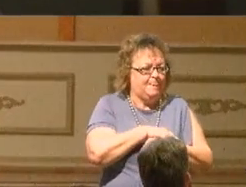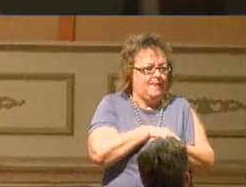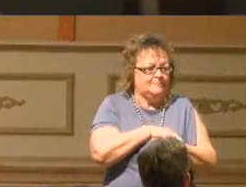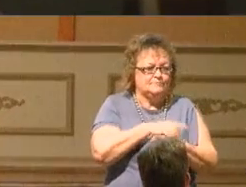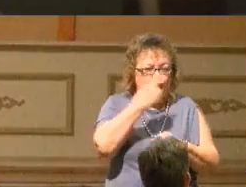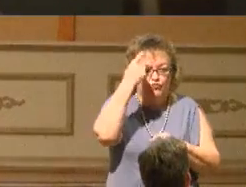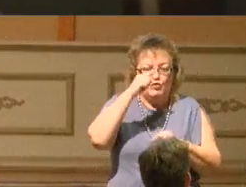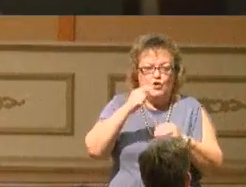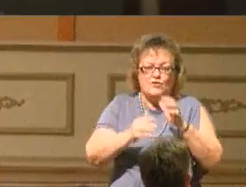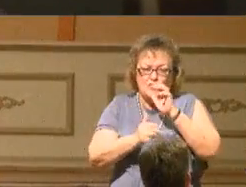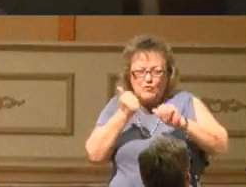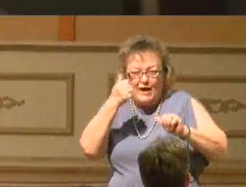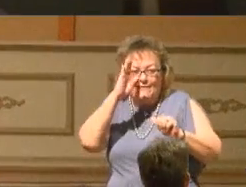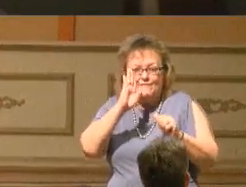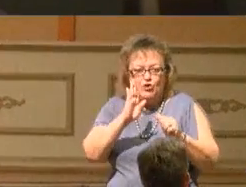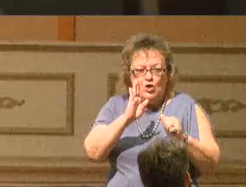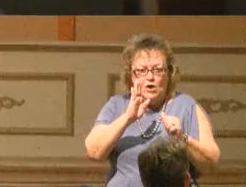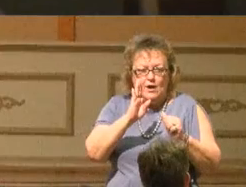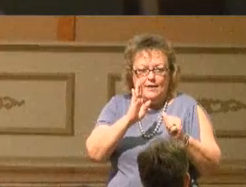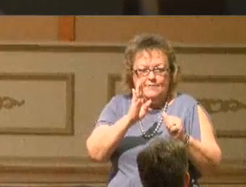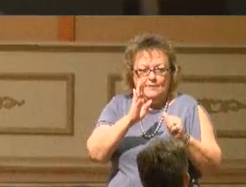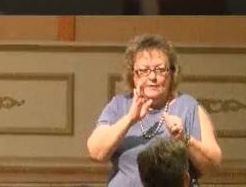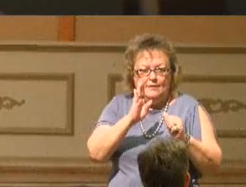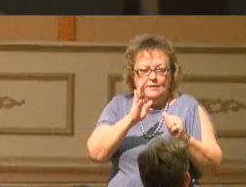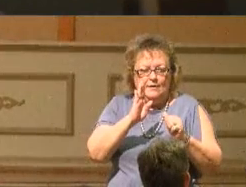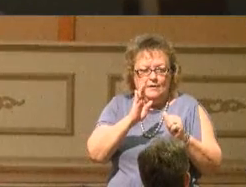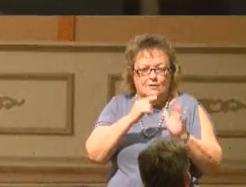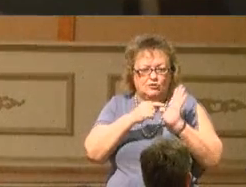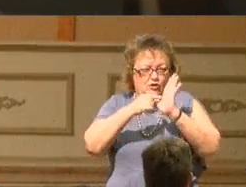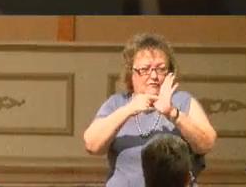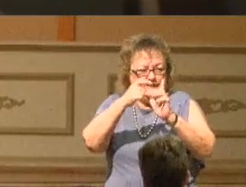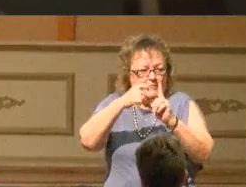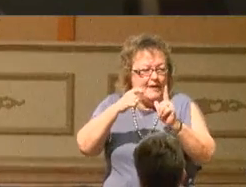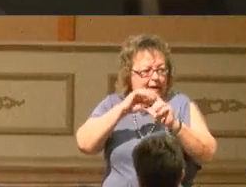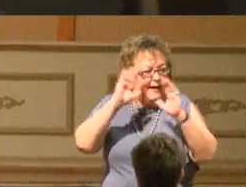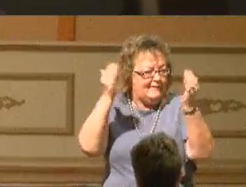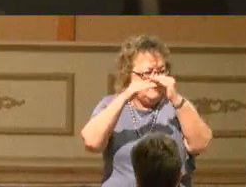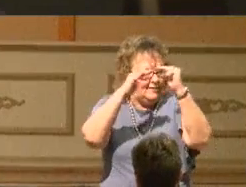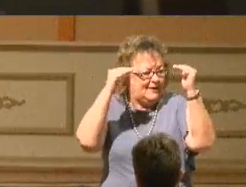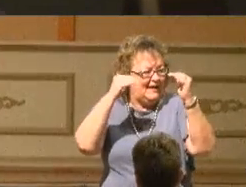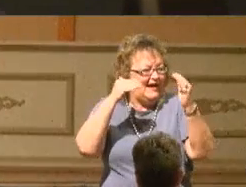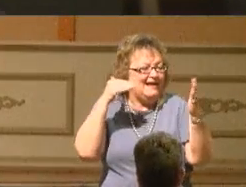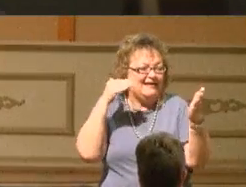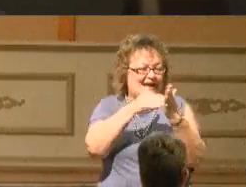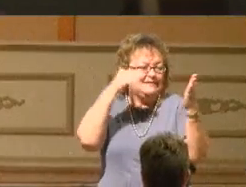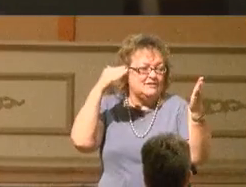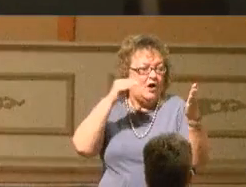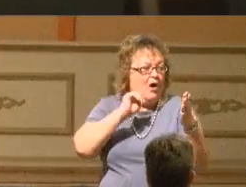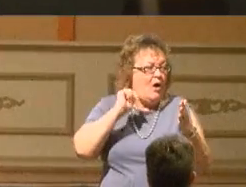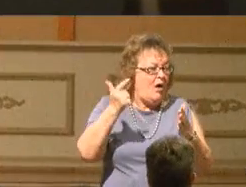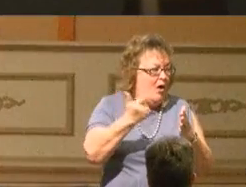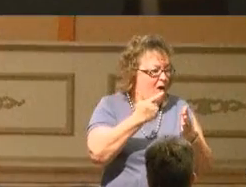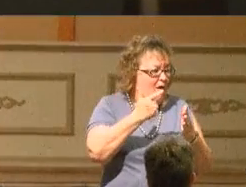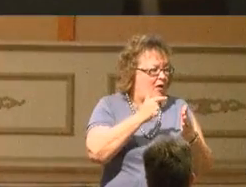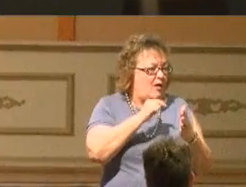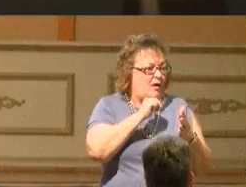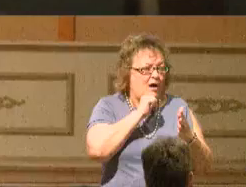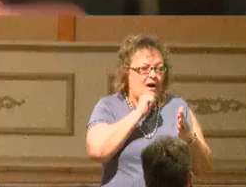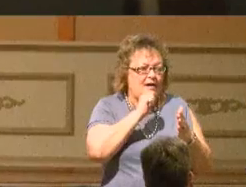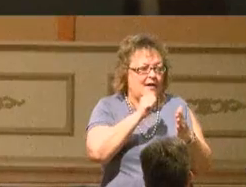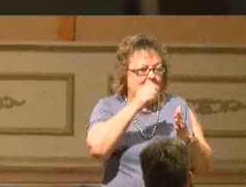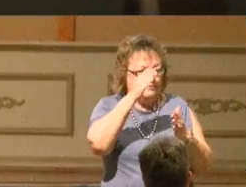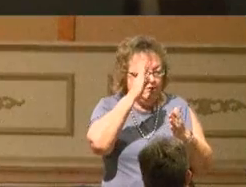Romans 1:18, for the wrath of God is revealed from heaven against all ungodliness and unrighteousness of men